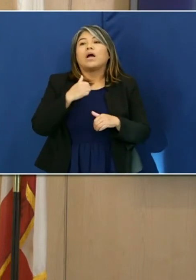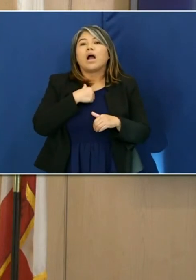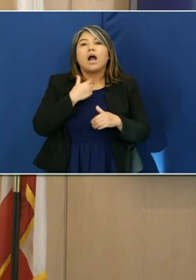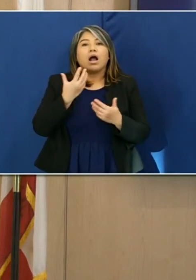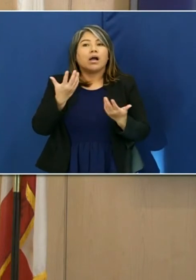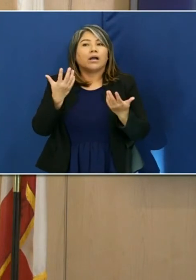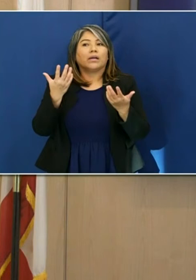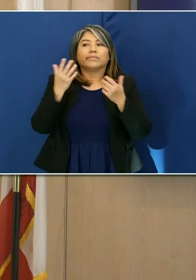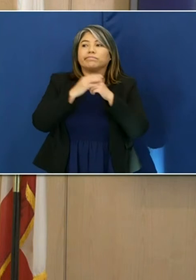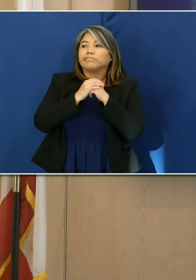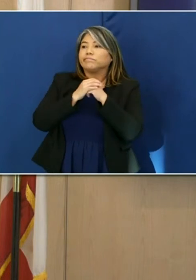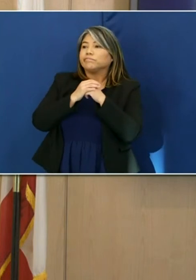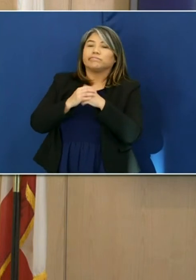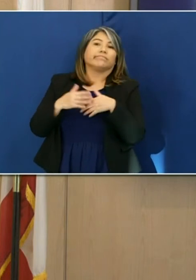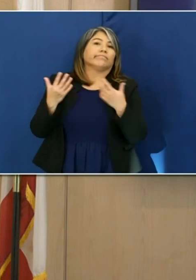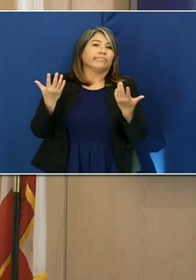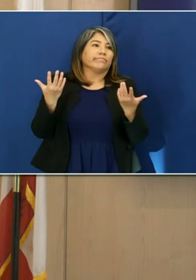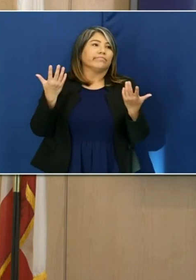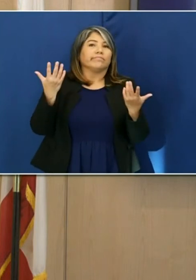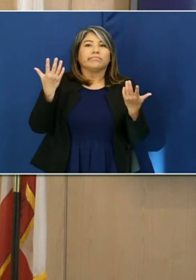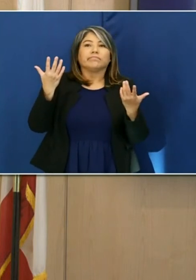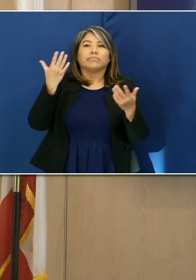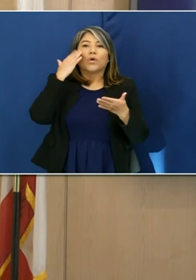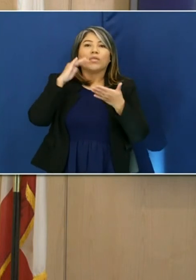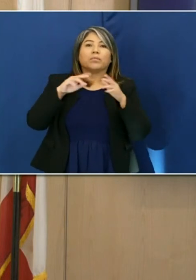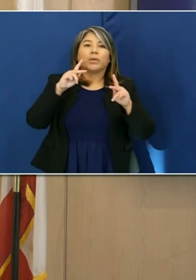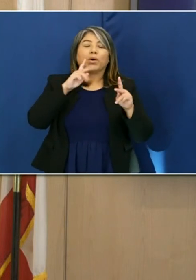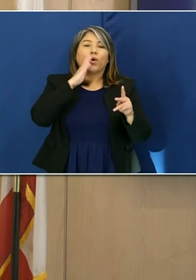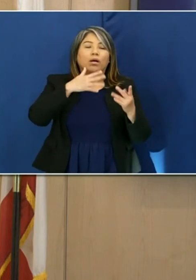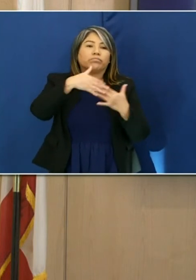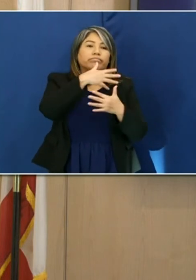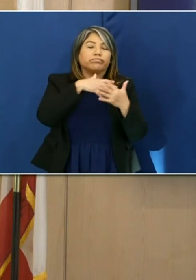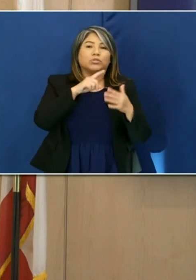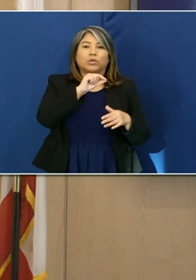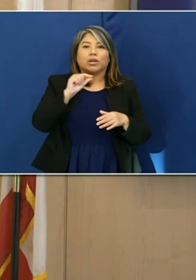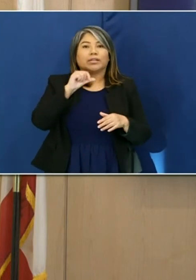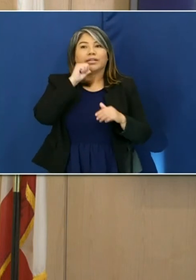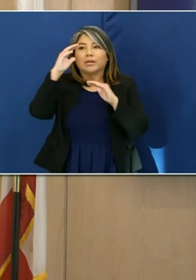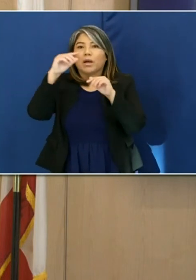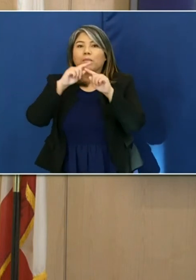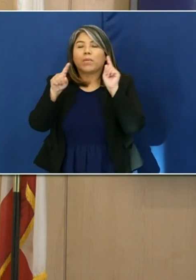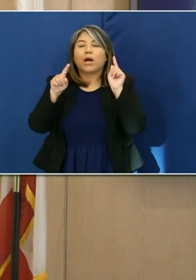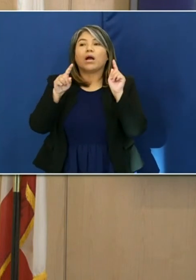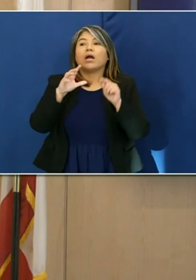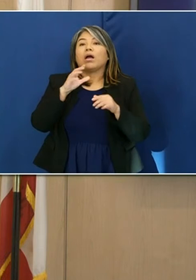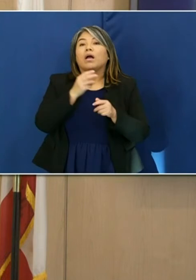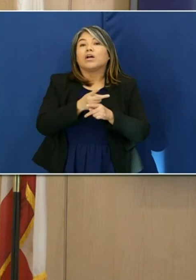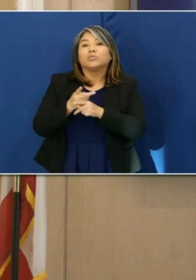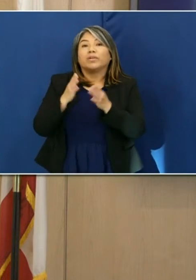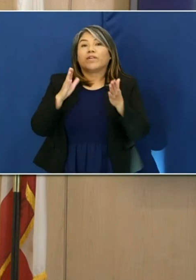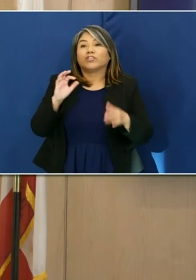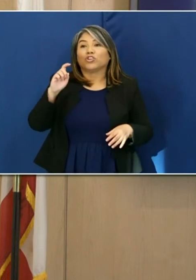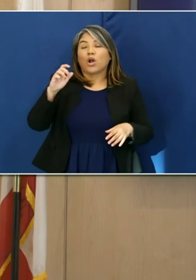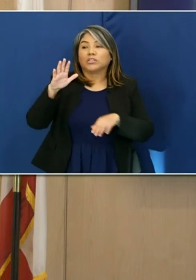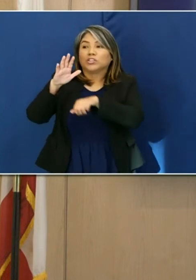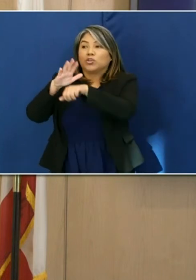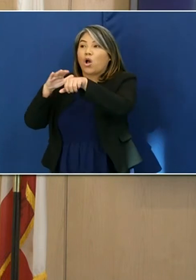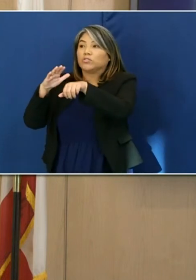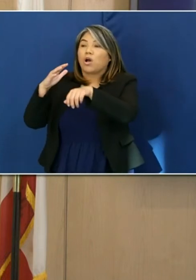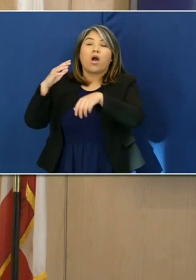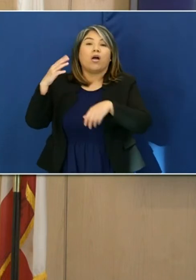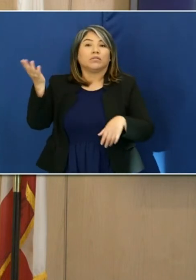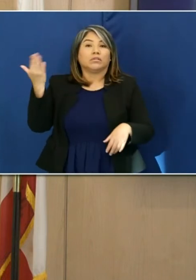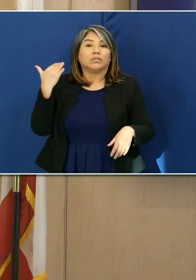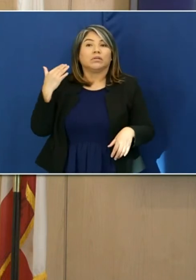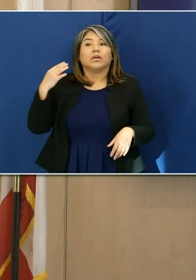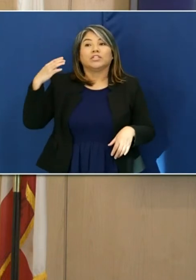spent 2020 in ways they did not anticipate, but Supervisor Cox, when called on as chair of the board to lead the effort